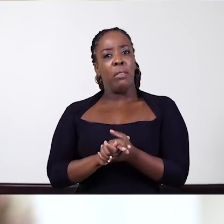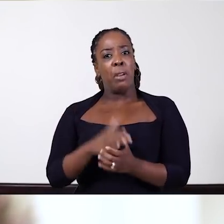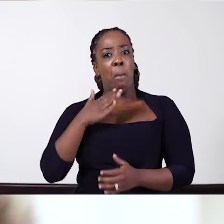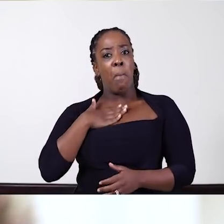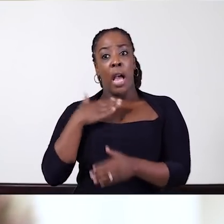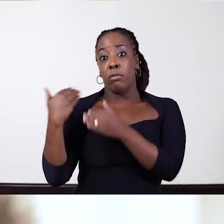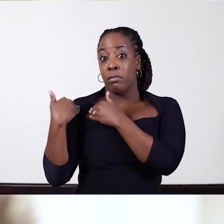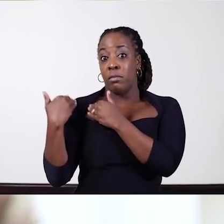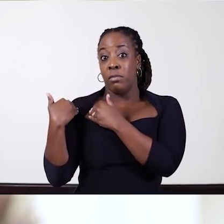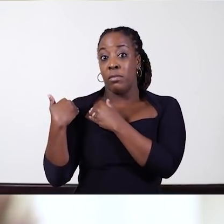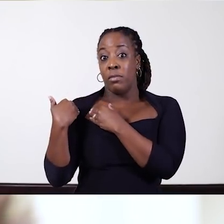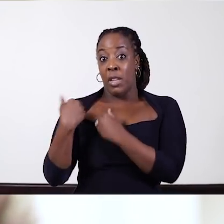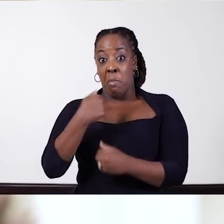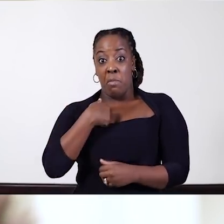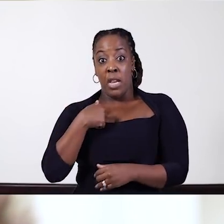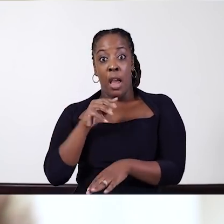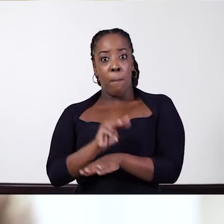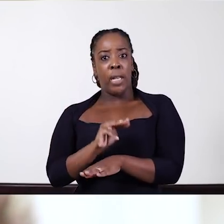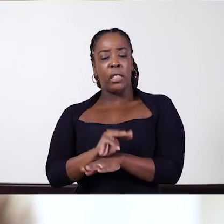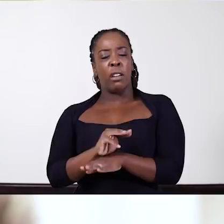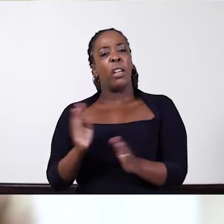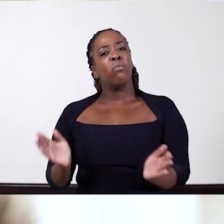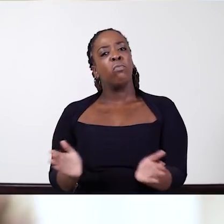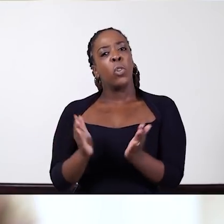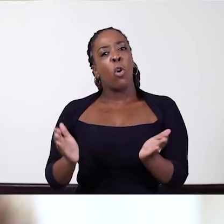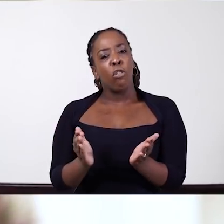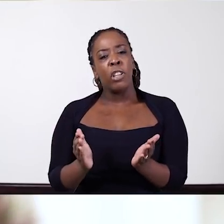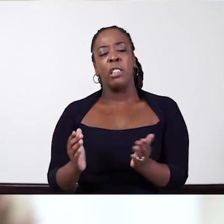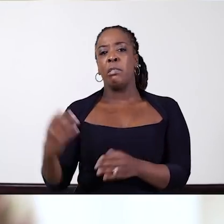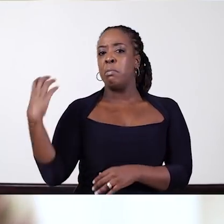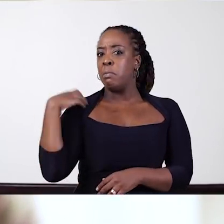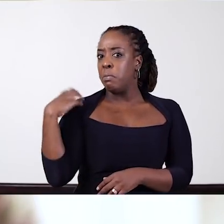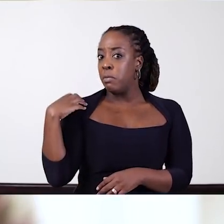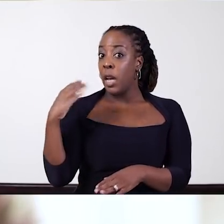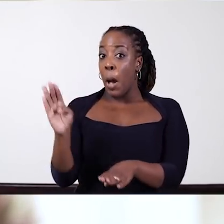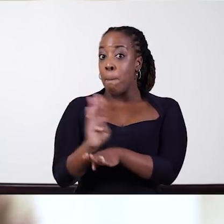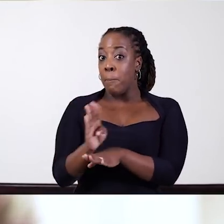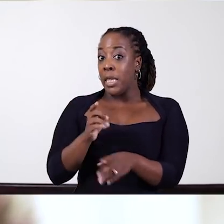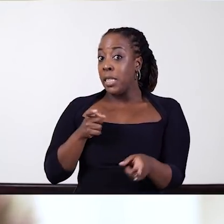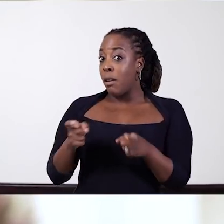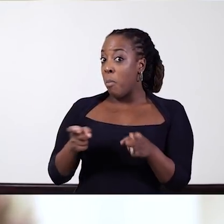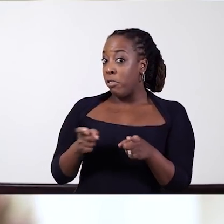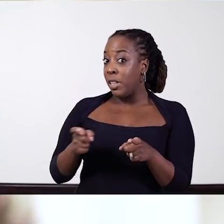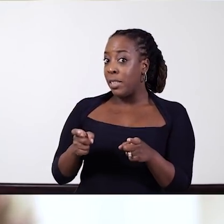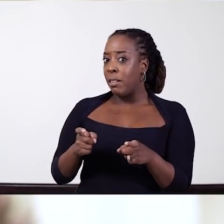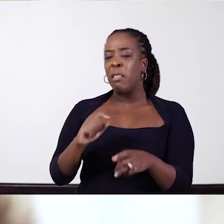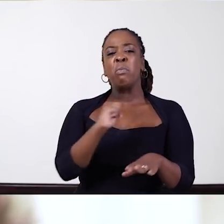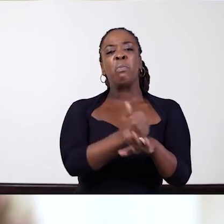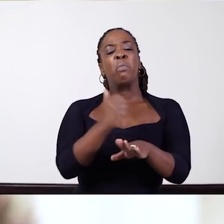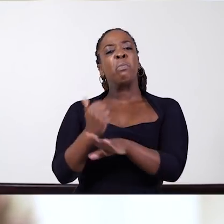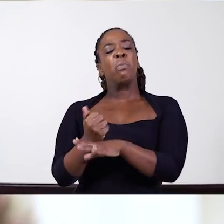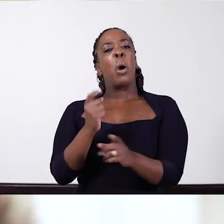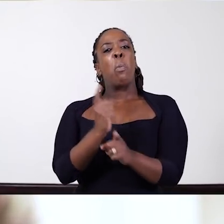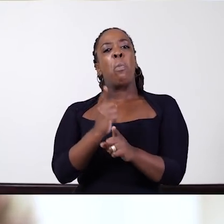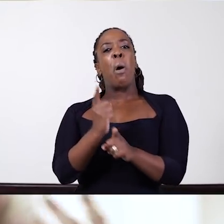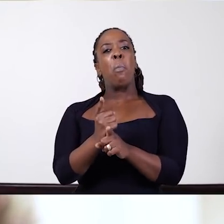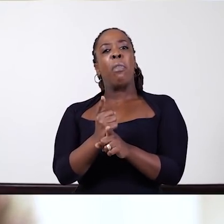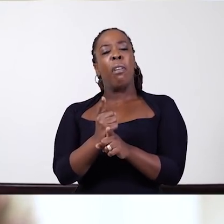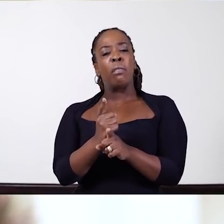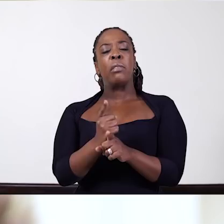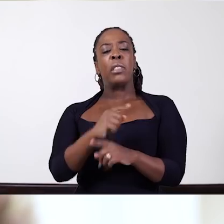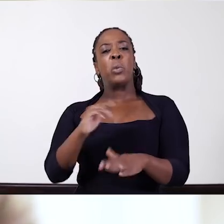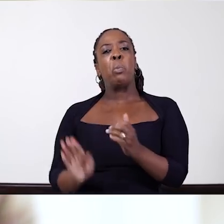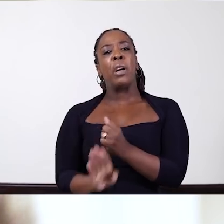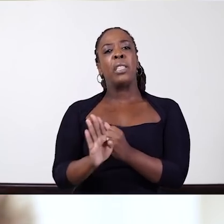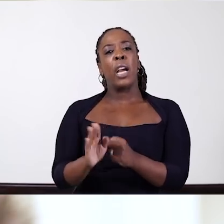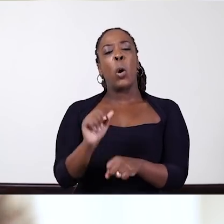as Minister to encourage employers and business operators to put the proper mechanisms in place to protect